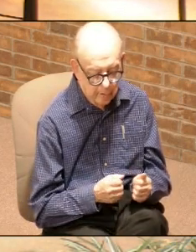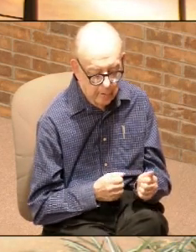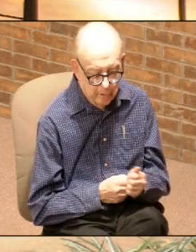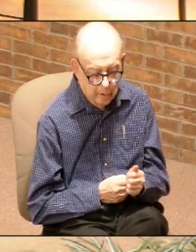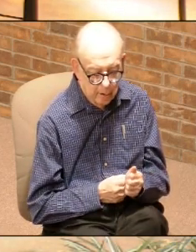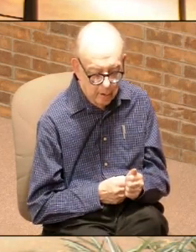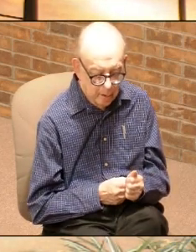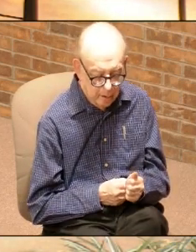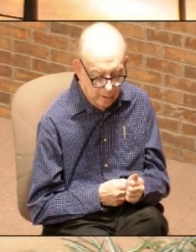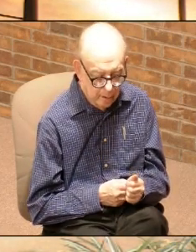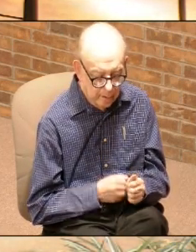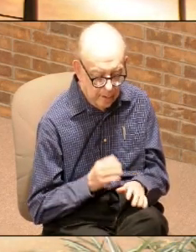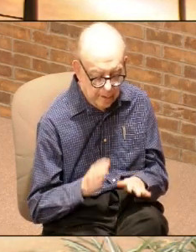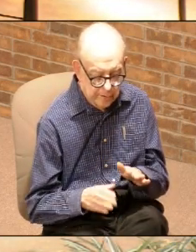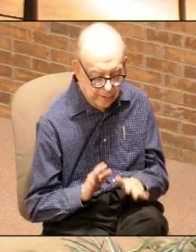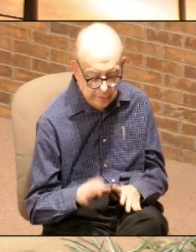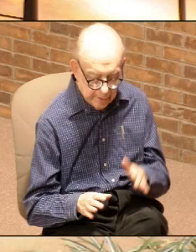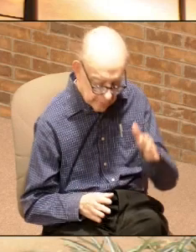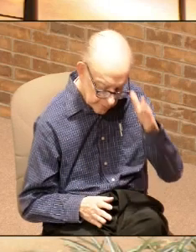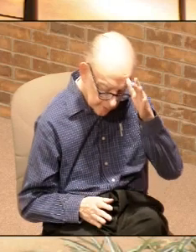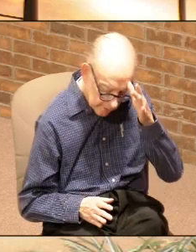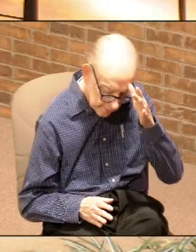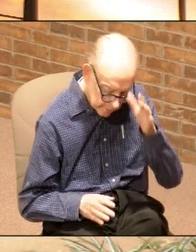stepping in the Father's footsteps.